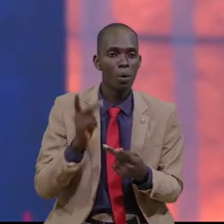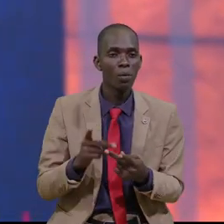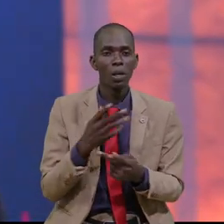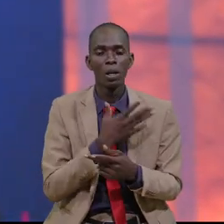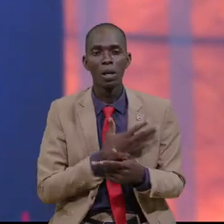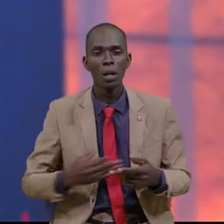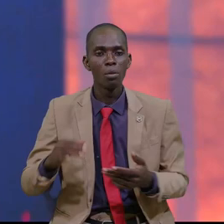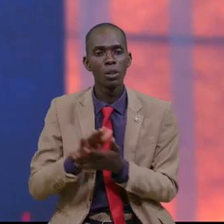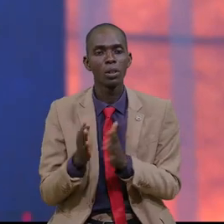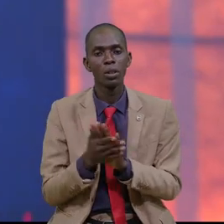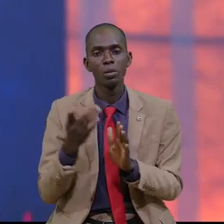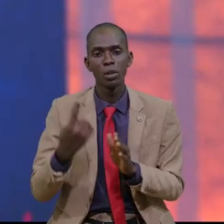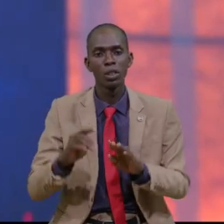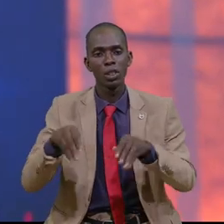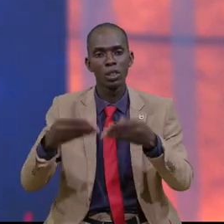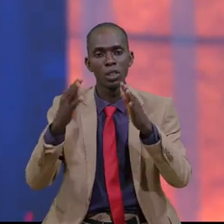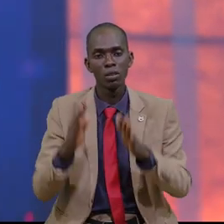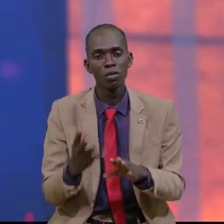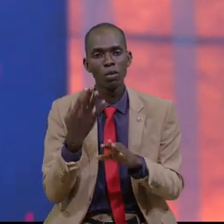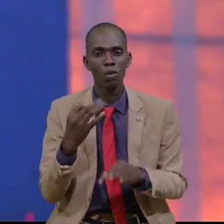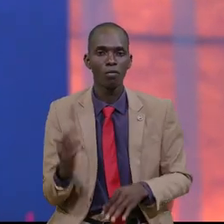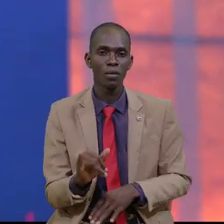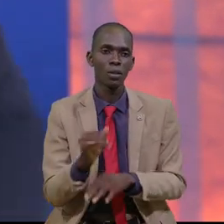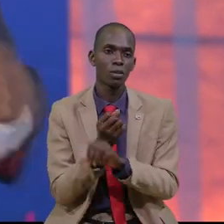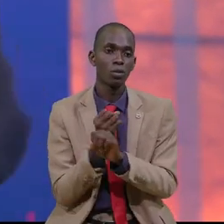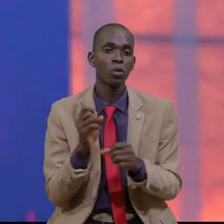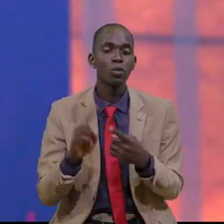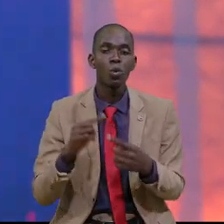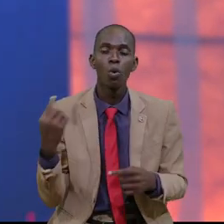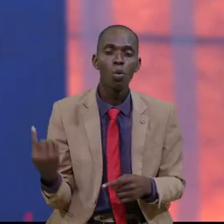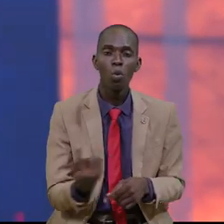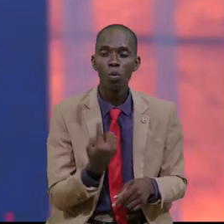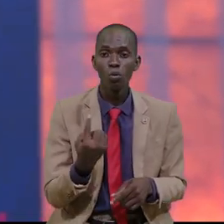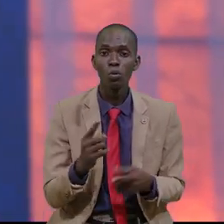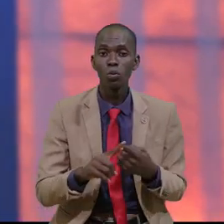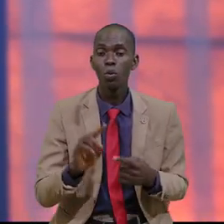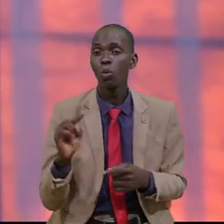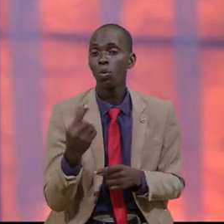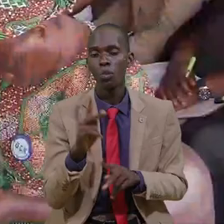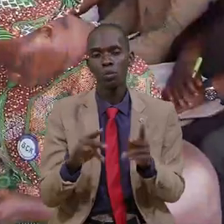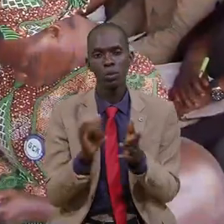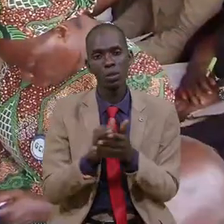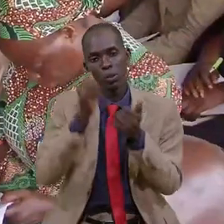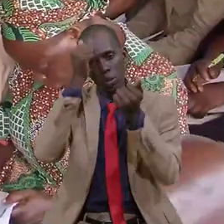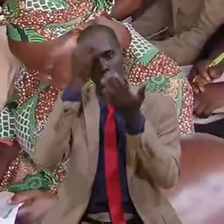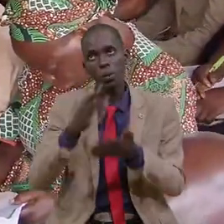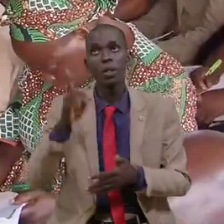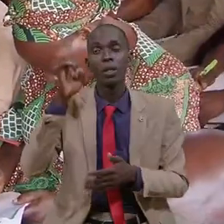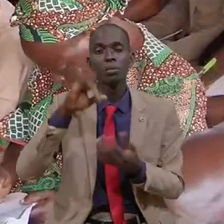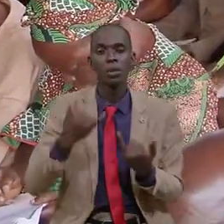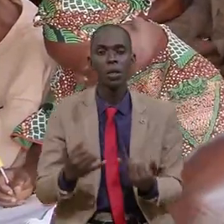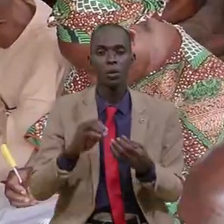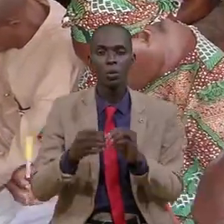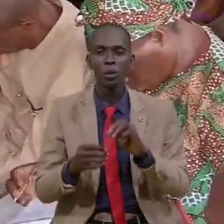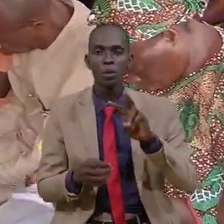eternal salvation only unto those that obey him. Let's look at number two there. Number two here, we're looking